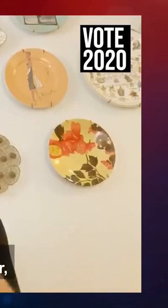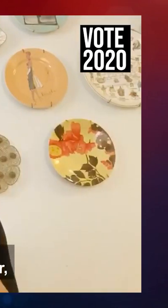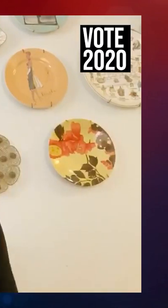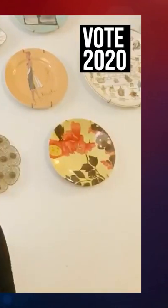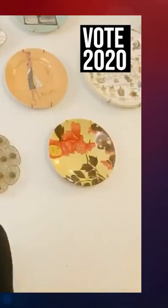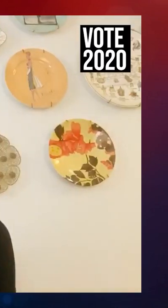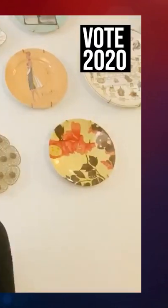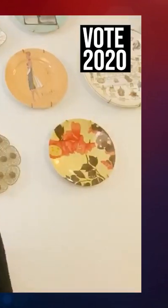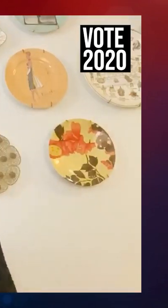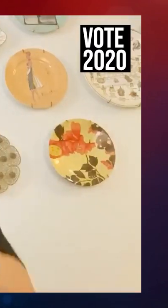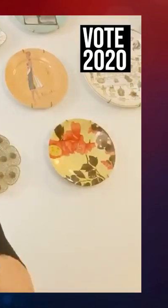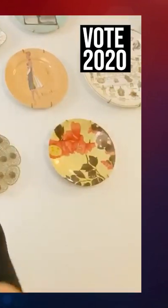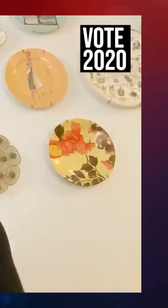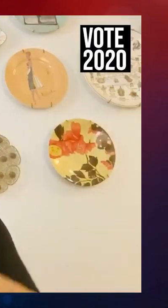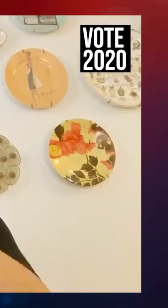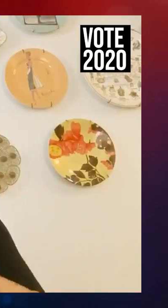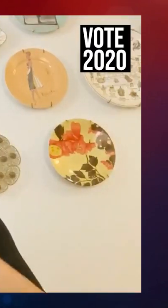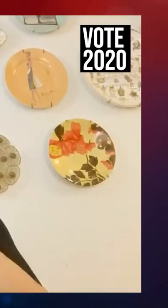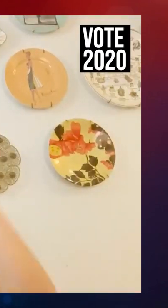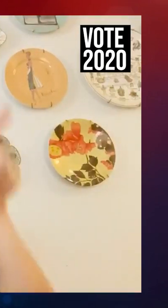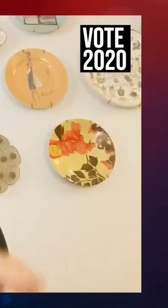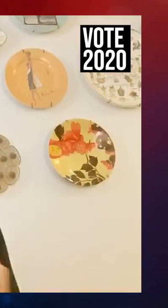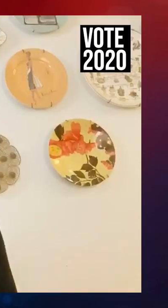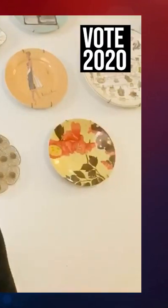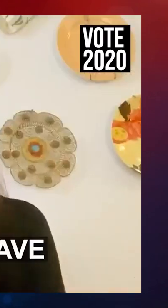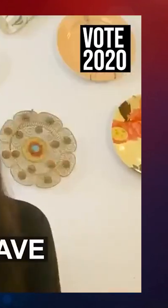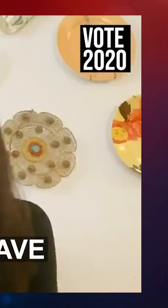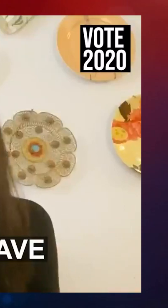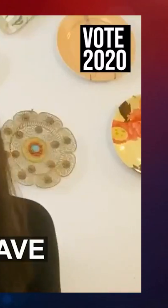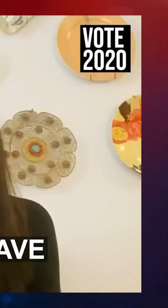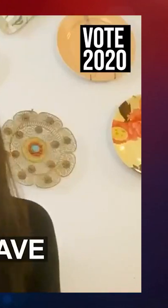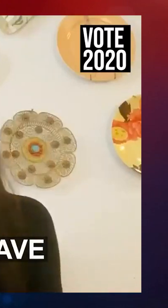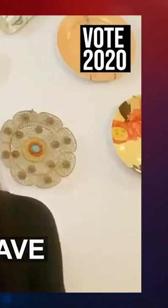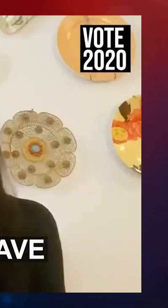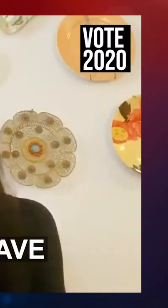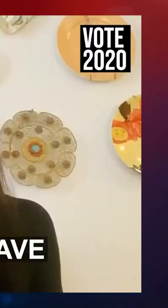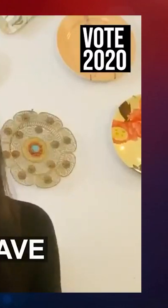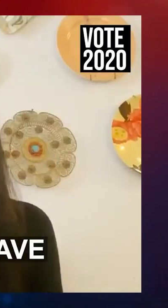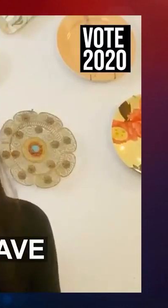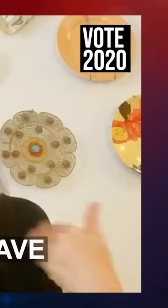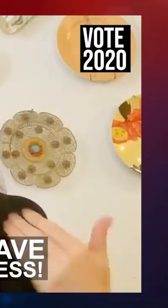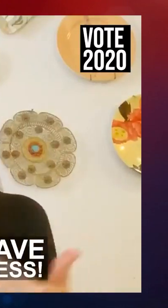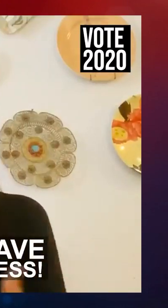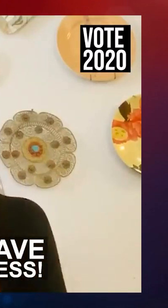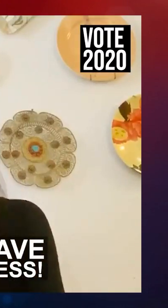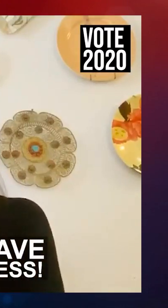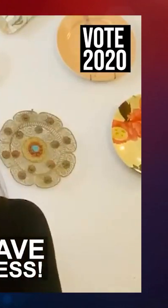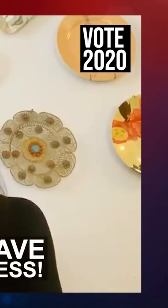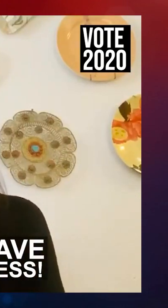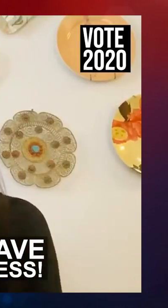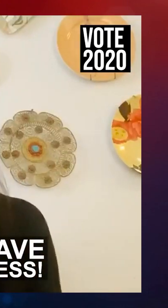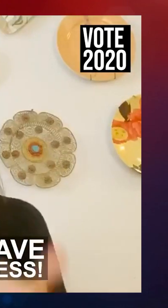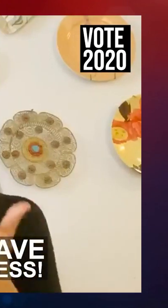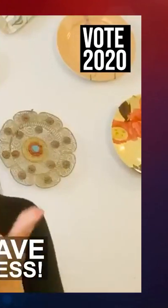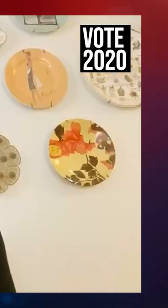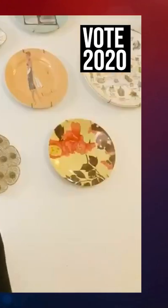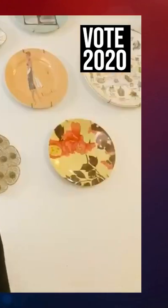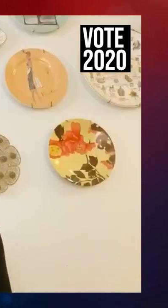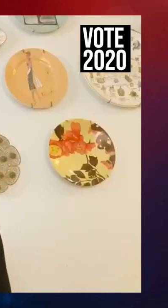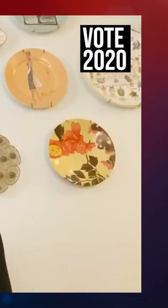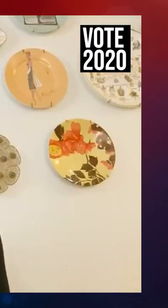registered voter, you will be mailed a ballot. But they must have your correct